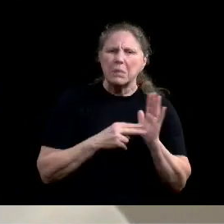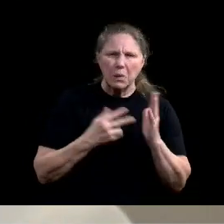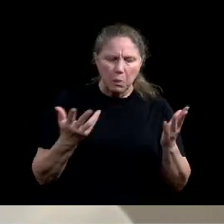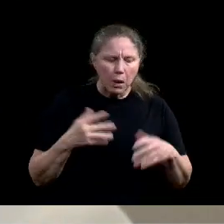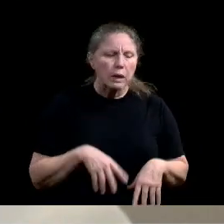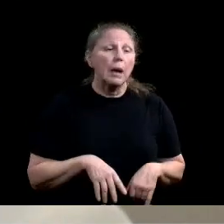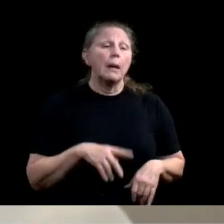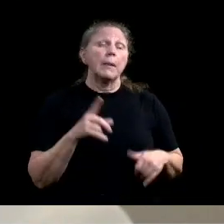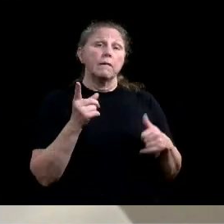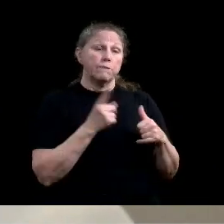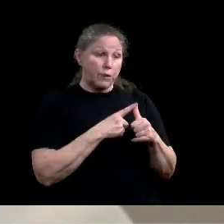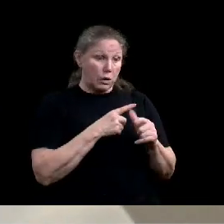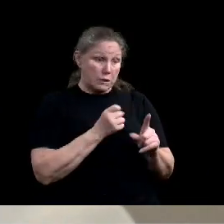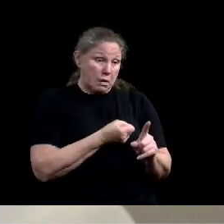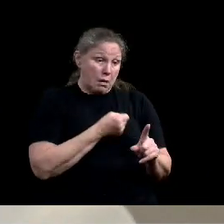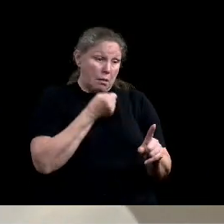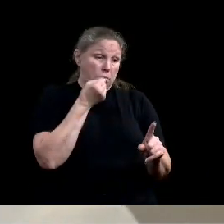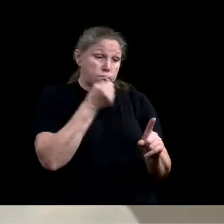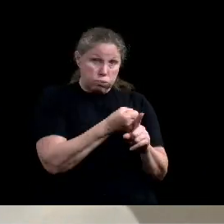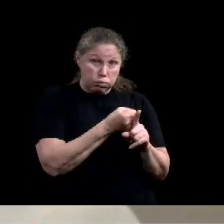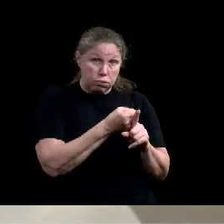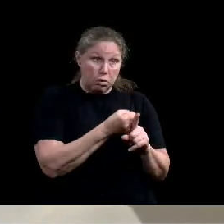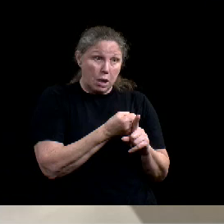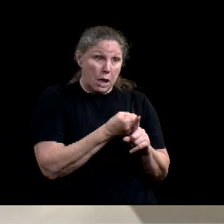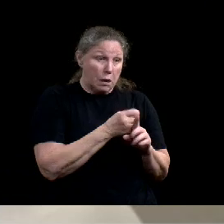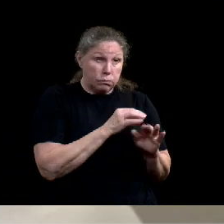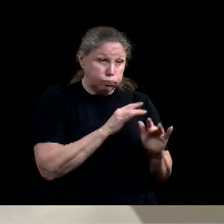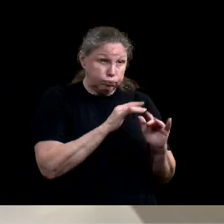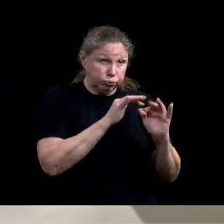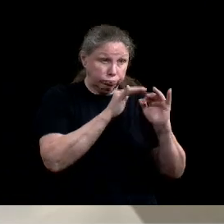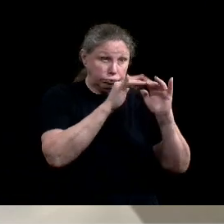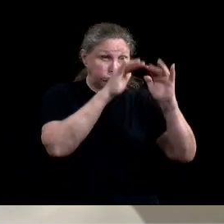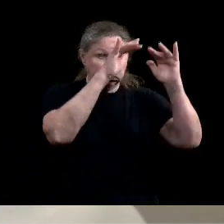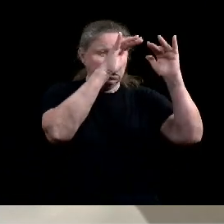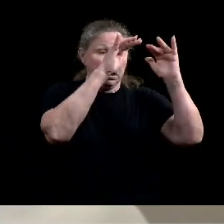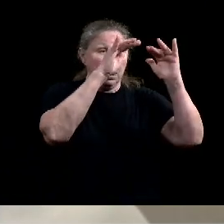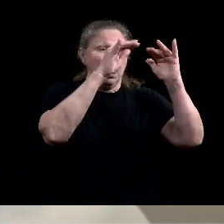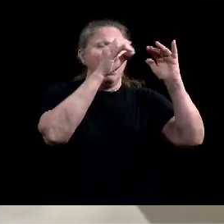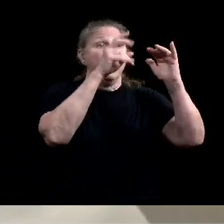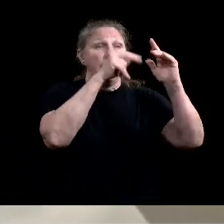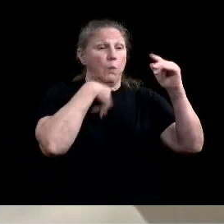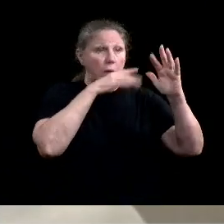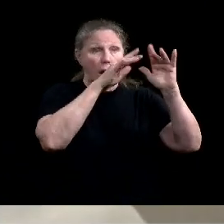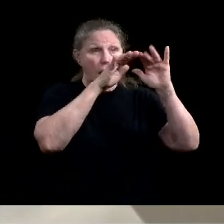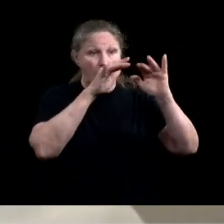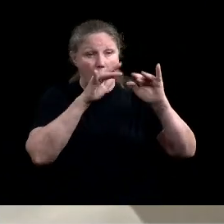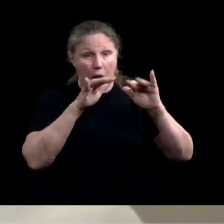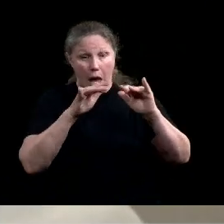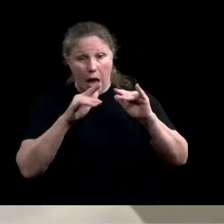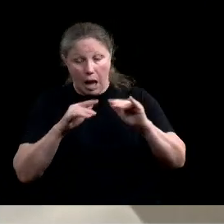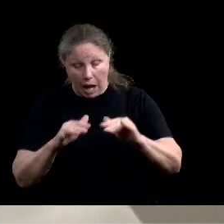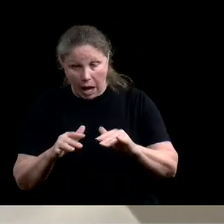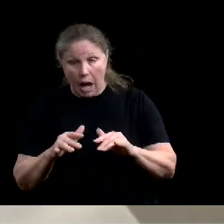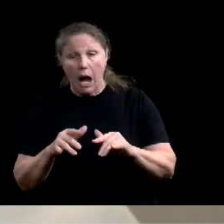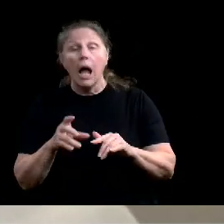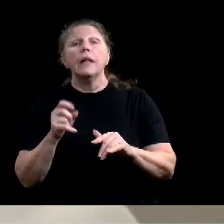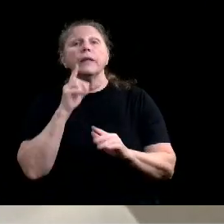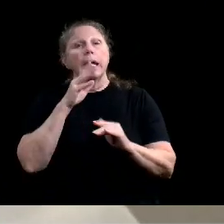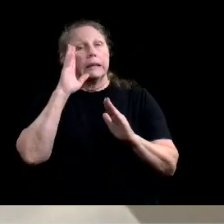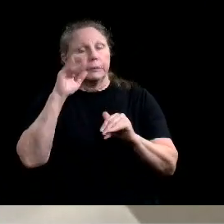worrying about, we are on just the beginning of the decrease on that